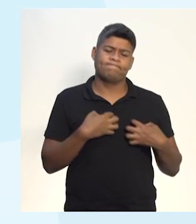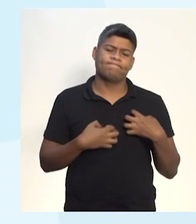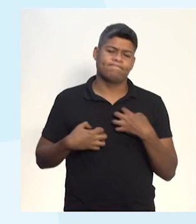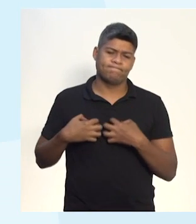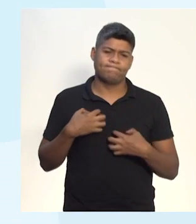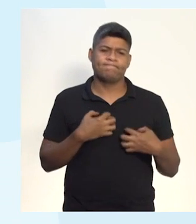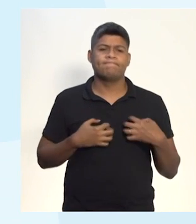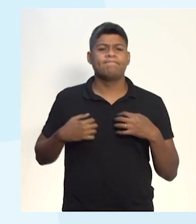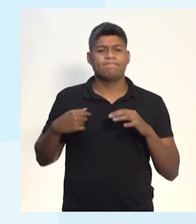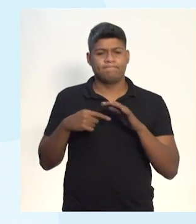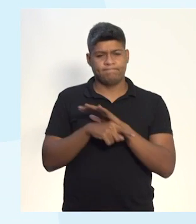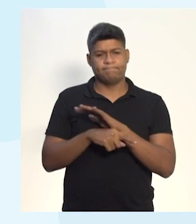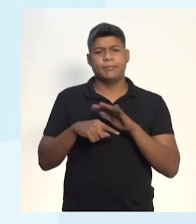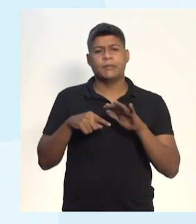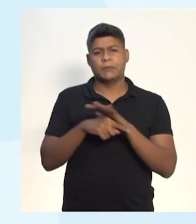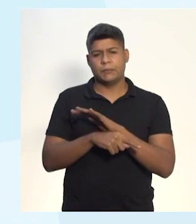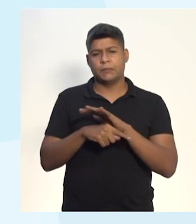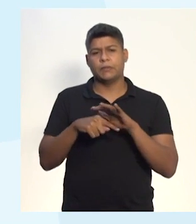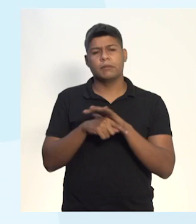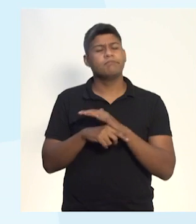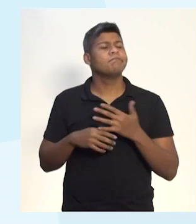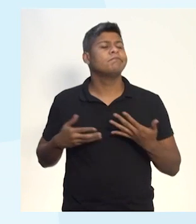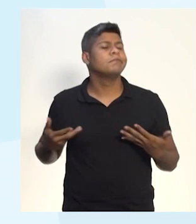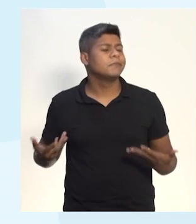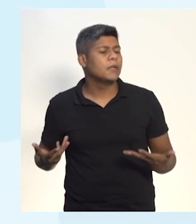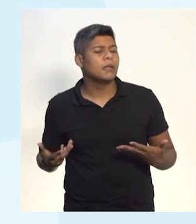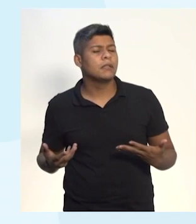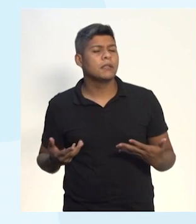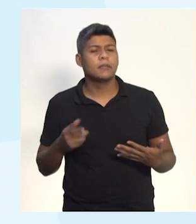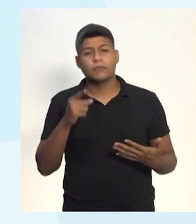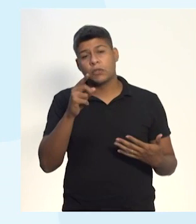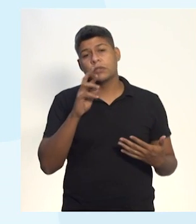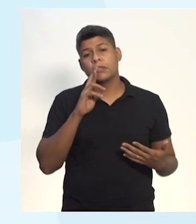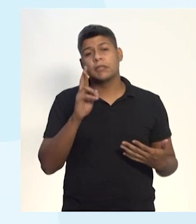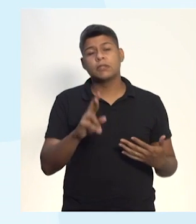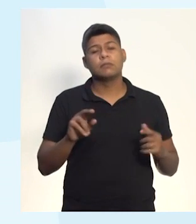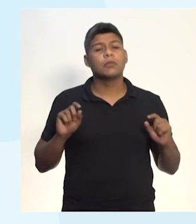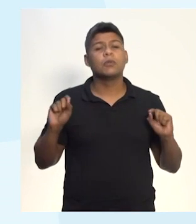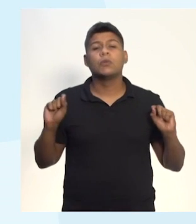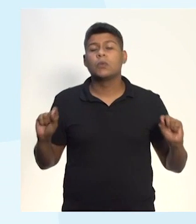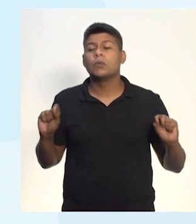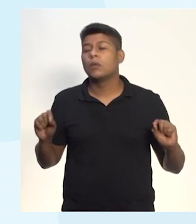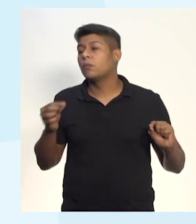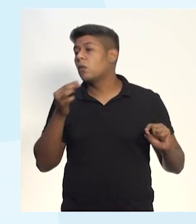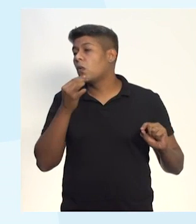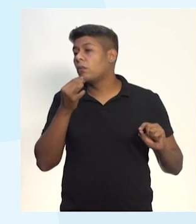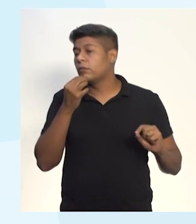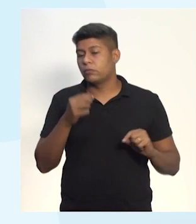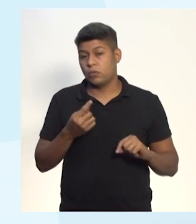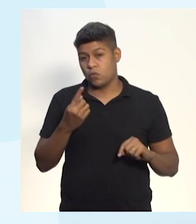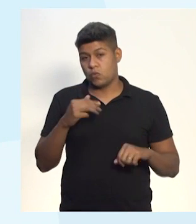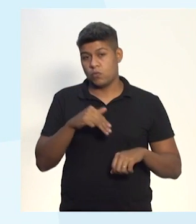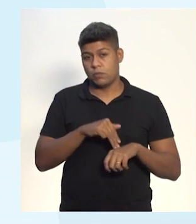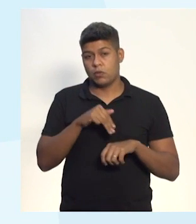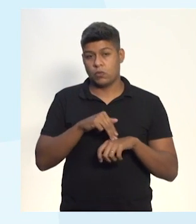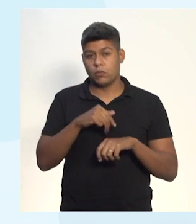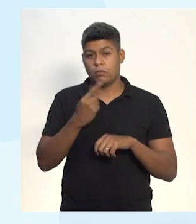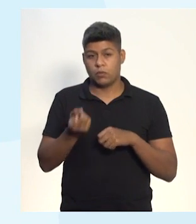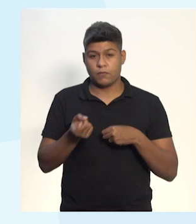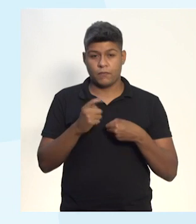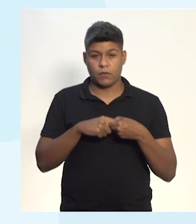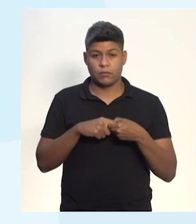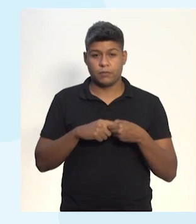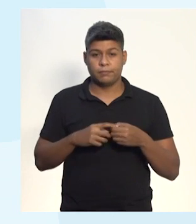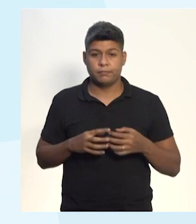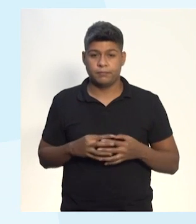essa questão, né? E aí, gente, o que você responderia para o Victor Hugo? Um minutinho, a gente já se vê?